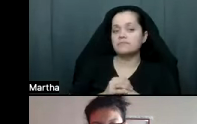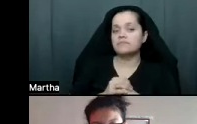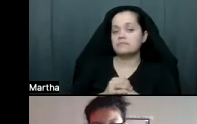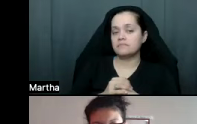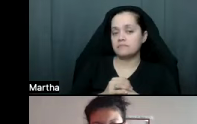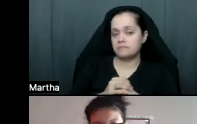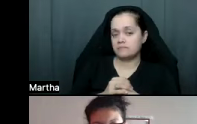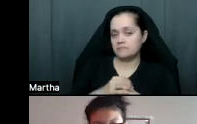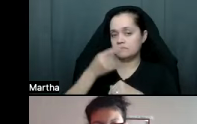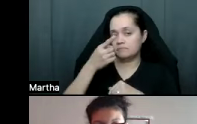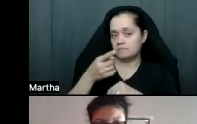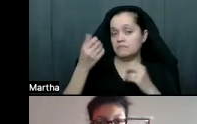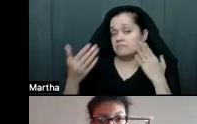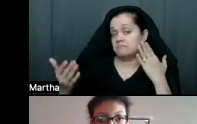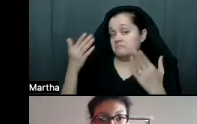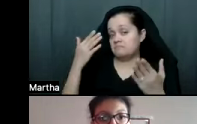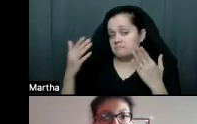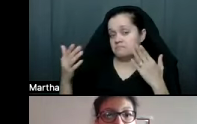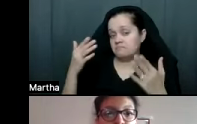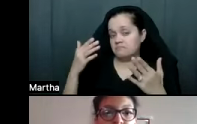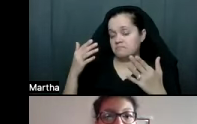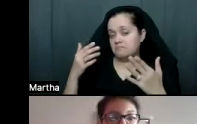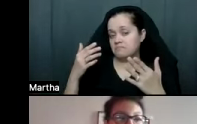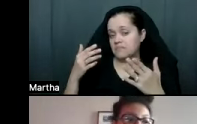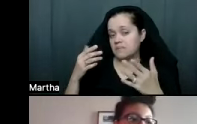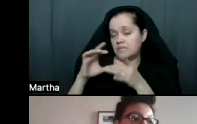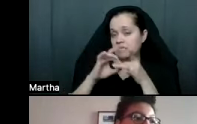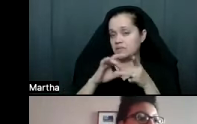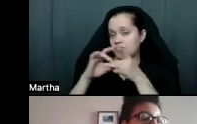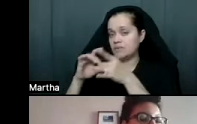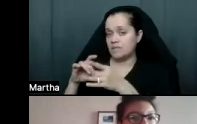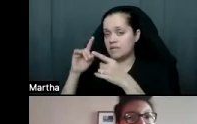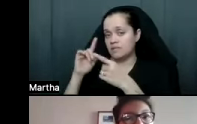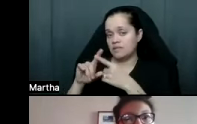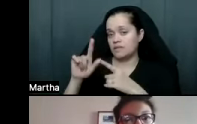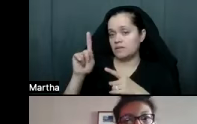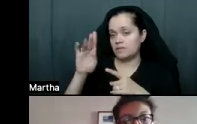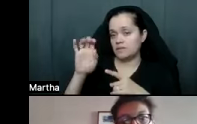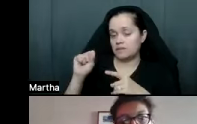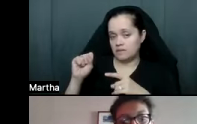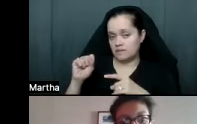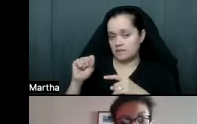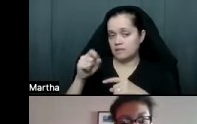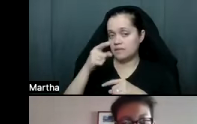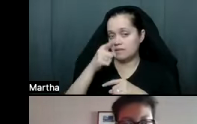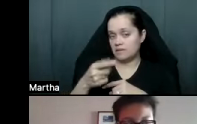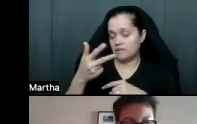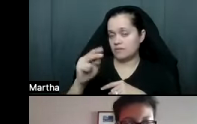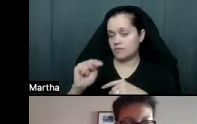And maybe that is connected to the lakes. These 3 Northern European countries